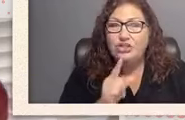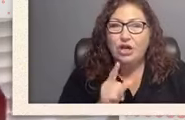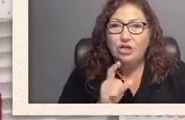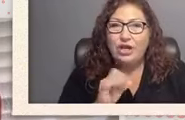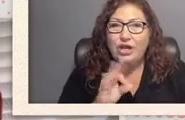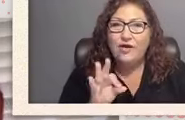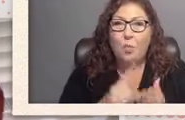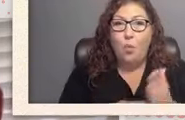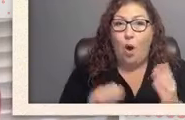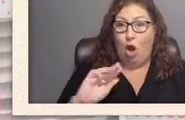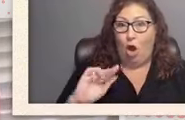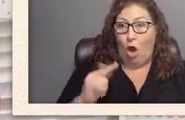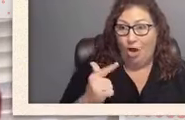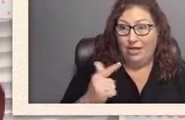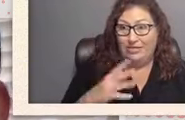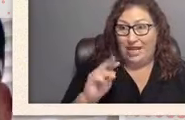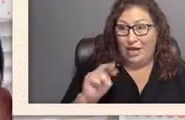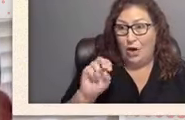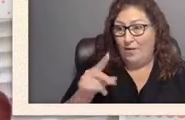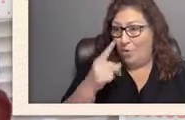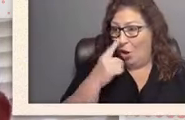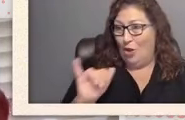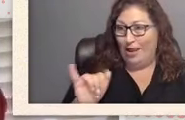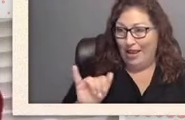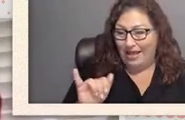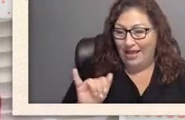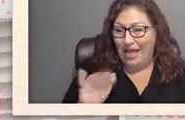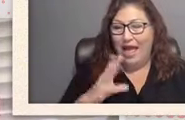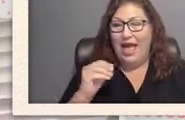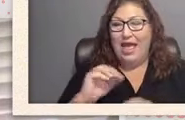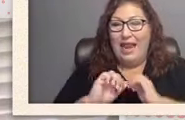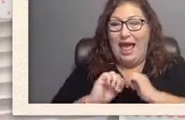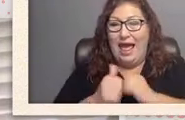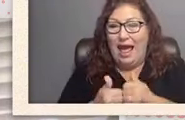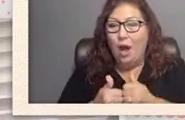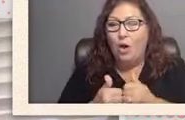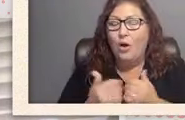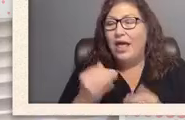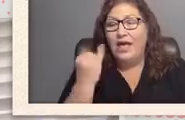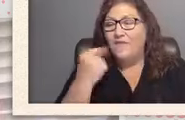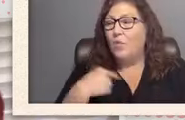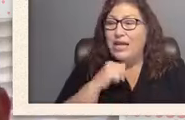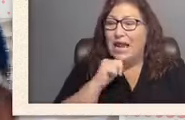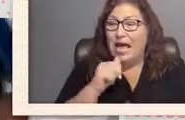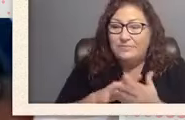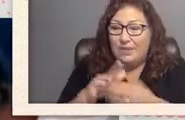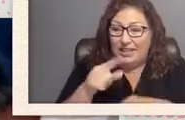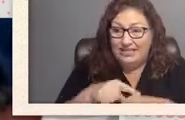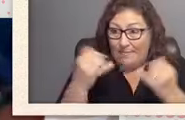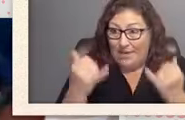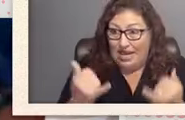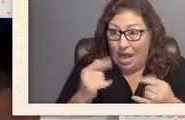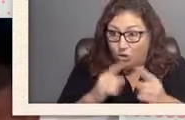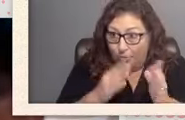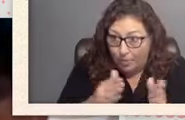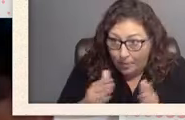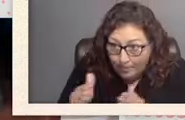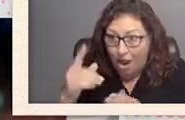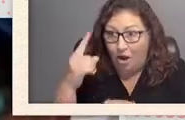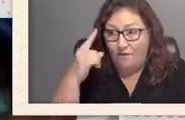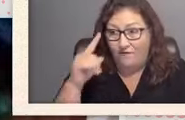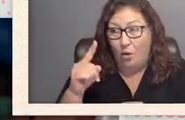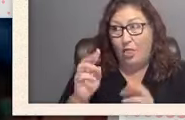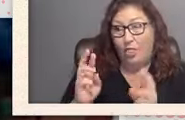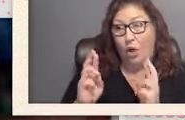August and November look like, and how it is that, like, if we're not spending the time now to prepare for the